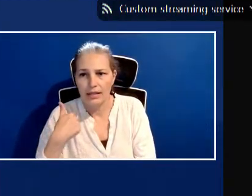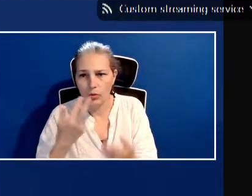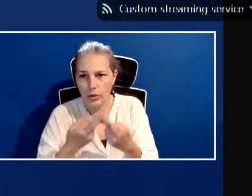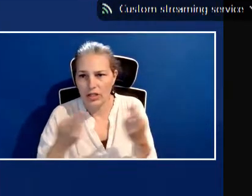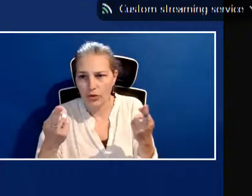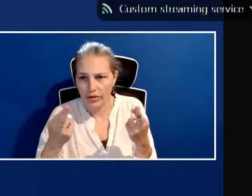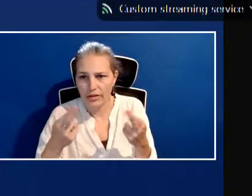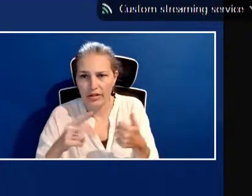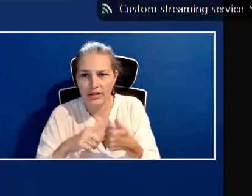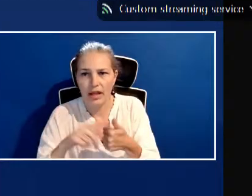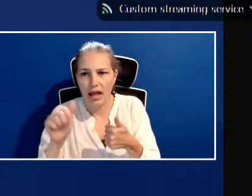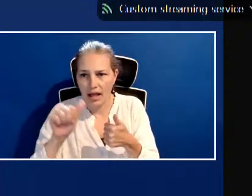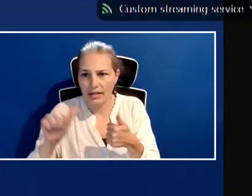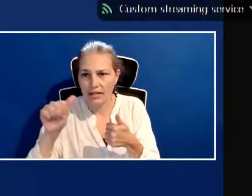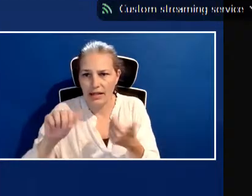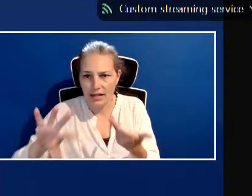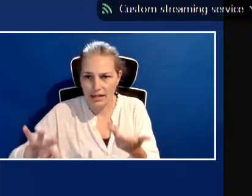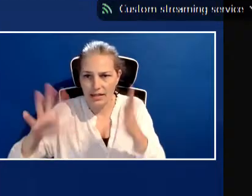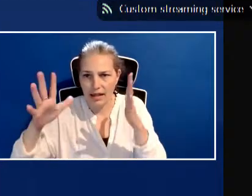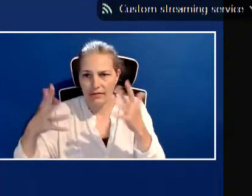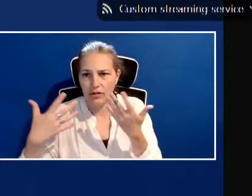Recovery Center that is at